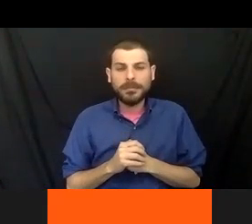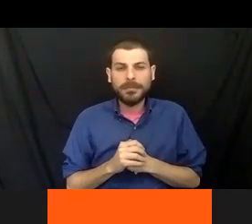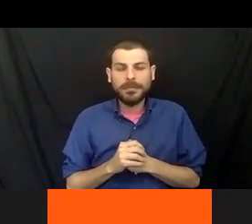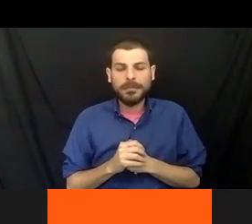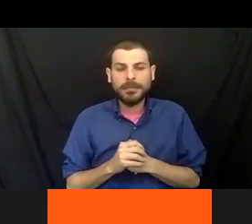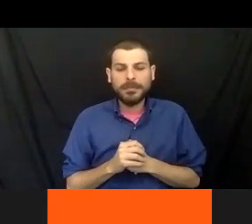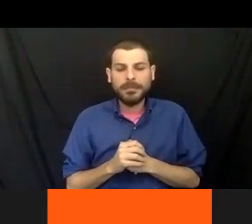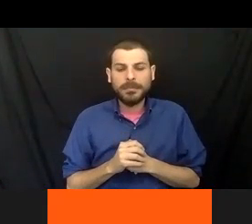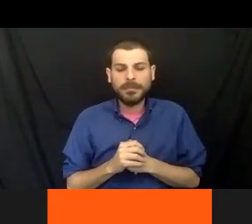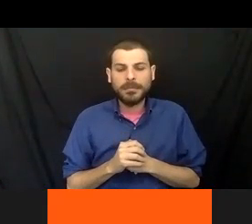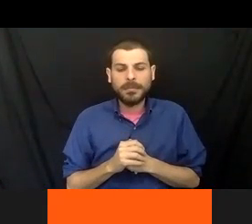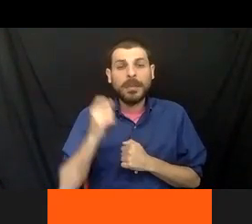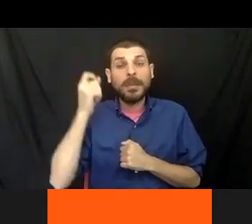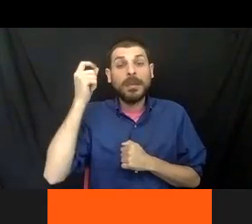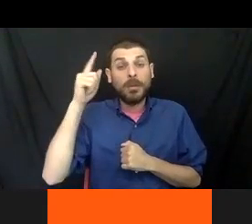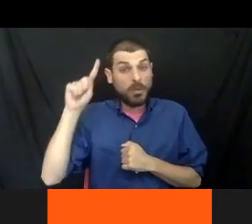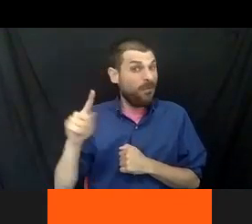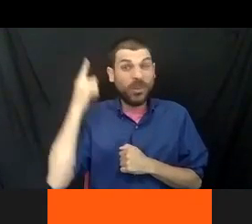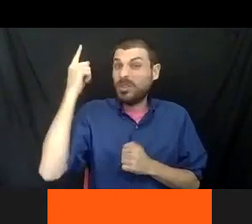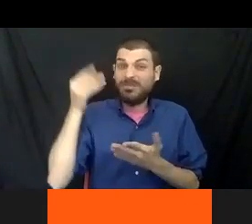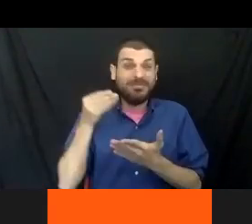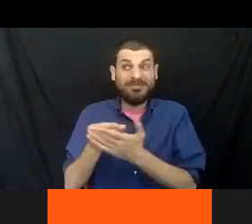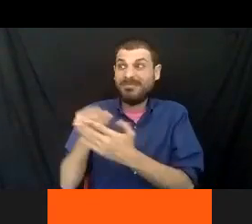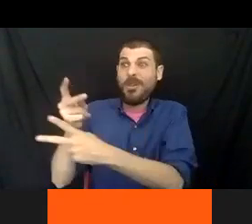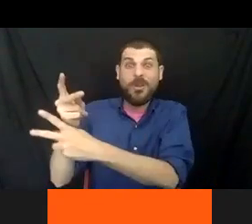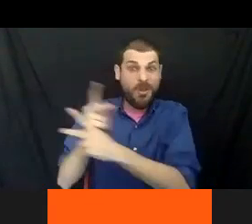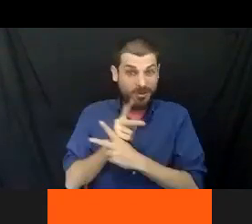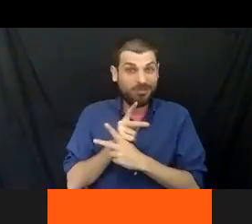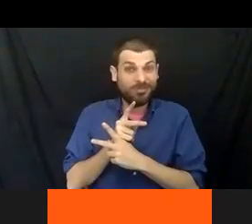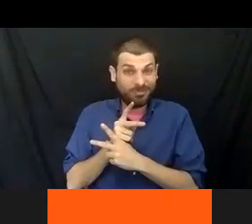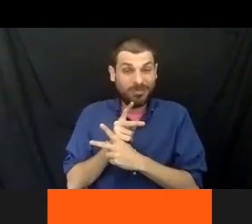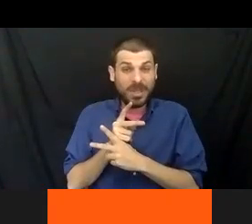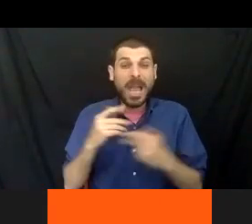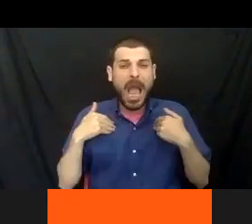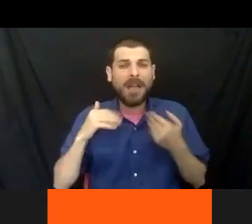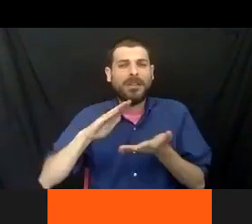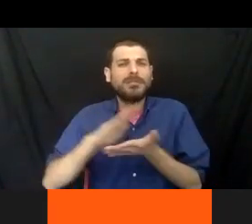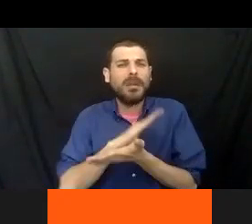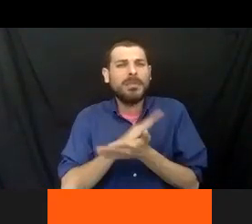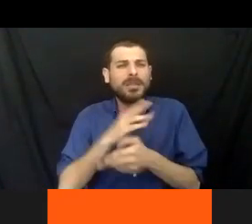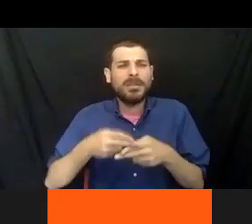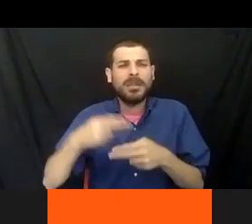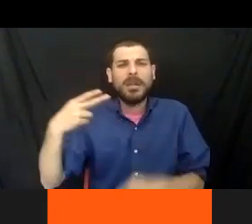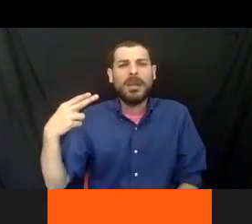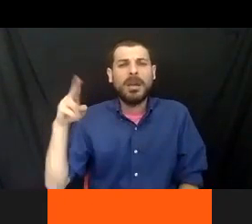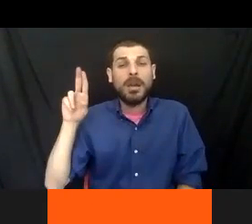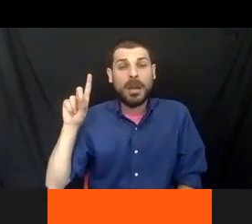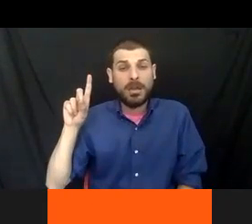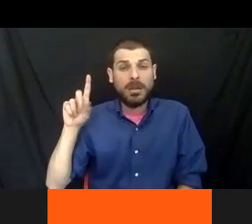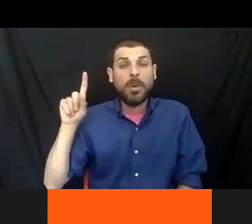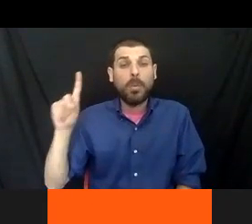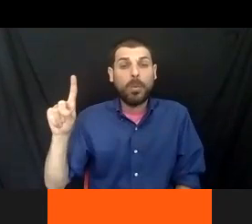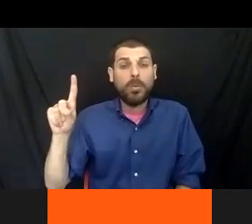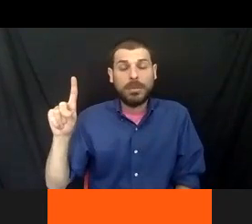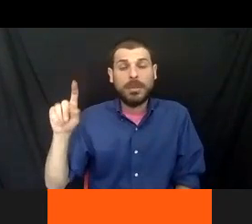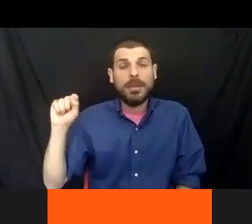you closed on the loan, when you first got the loan, there's a document called the HUD-1 settlement statement, and